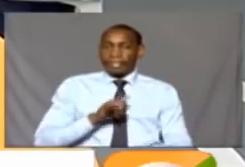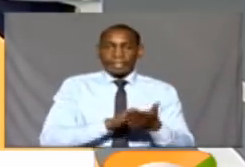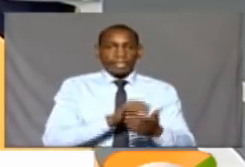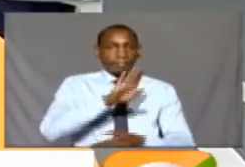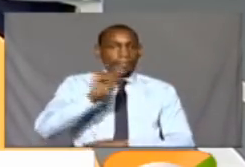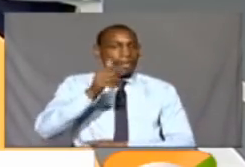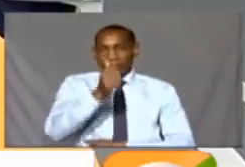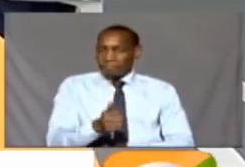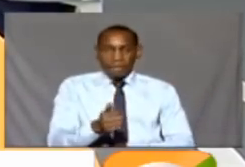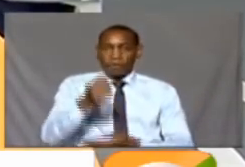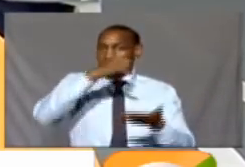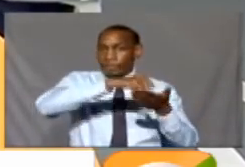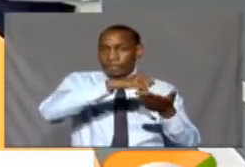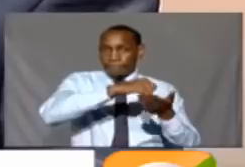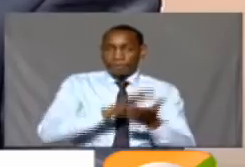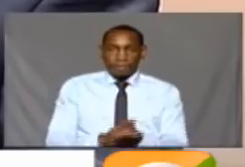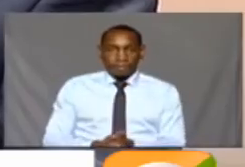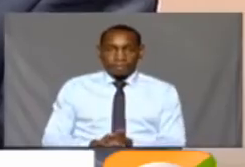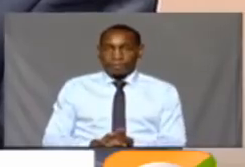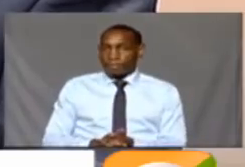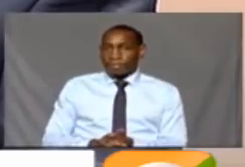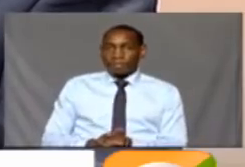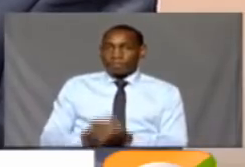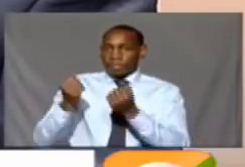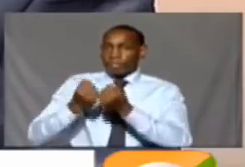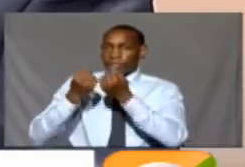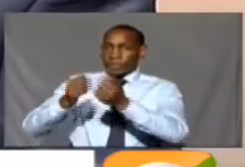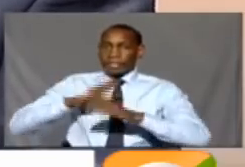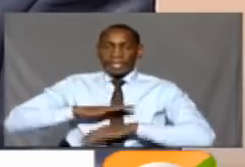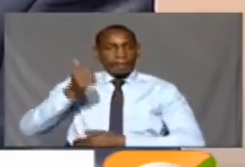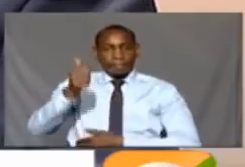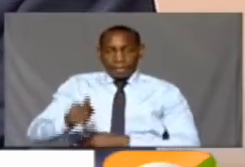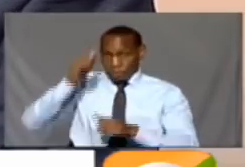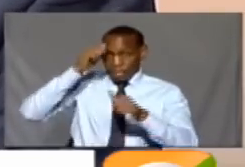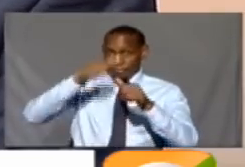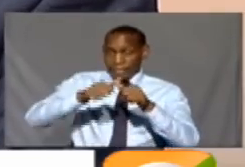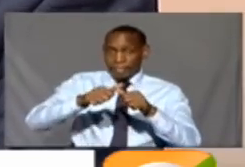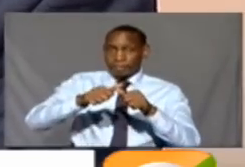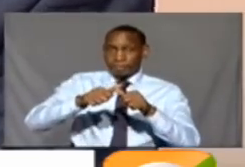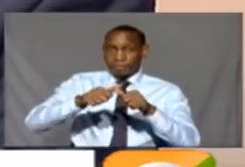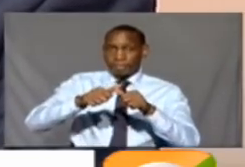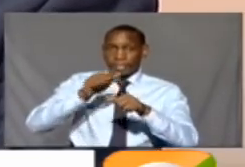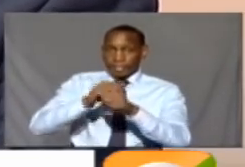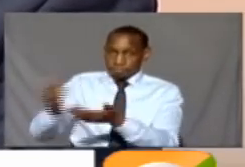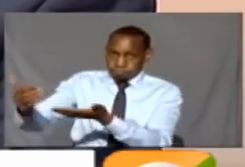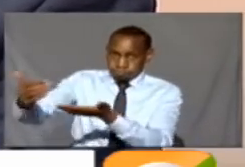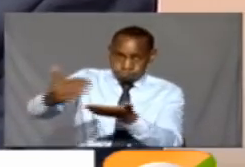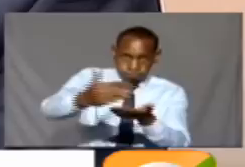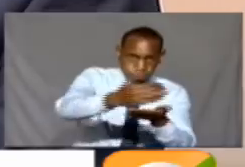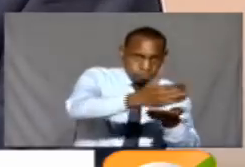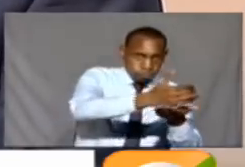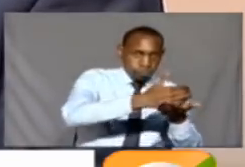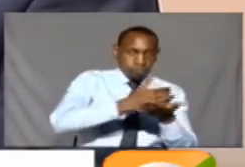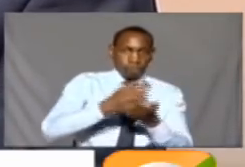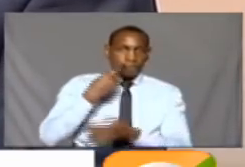quite capture. It is not strong enough on electoral reforms. Remember when they were collecting views,